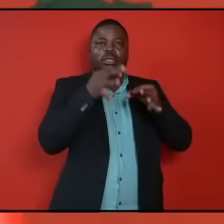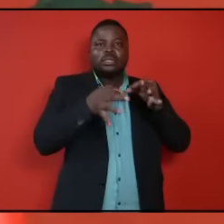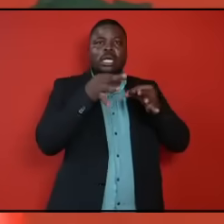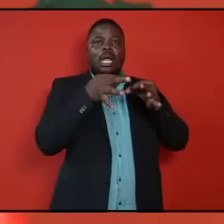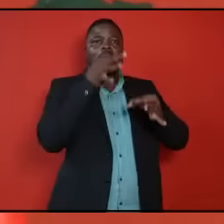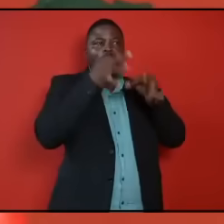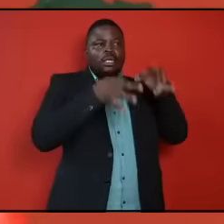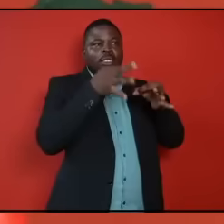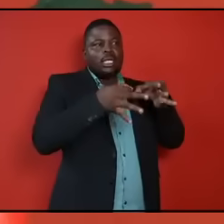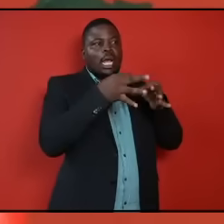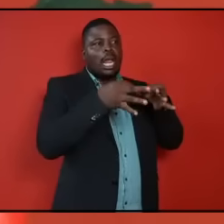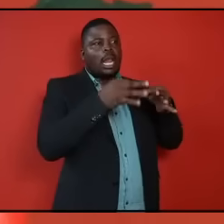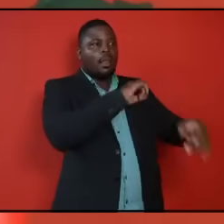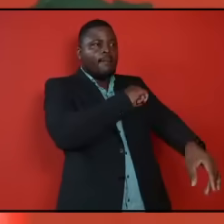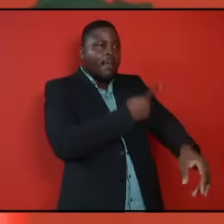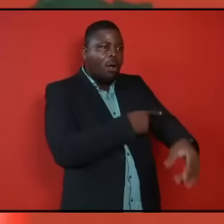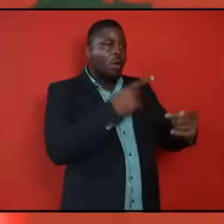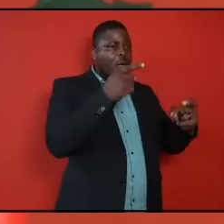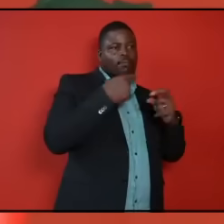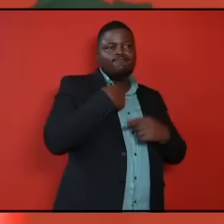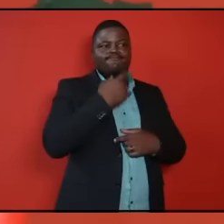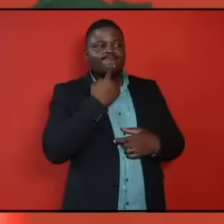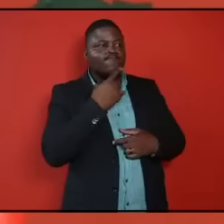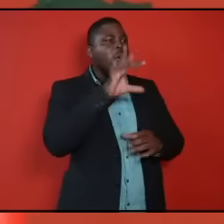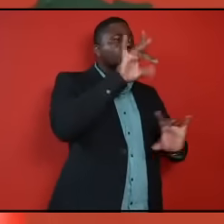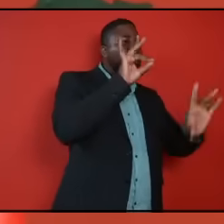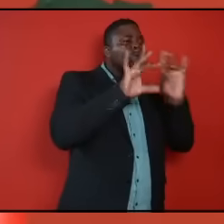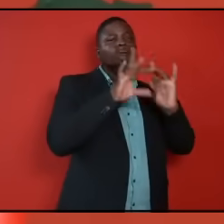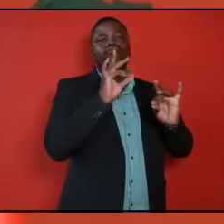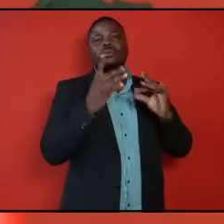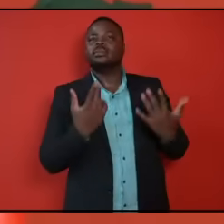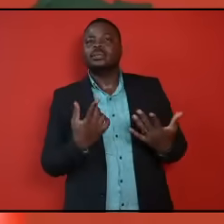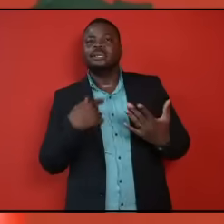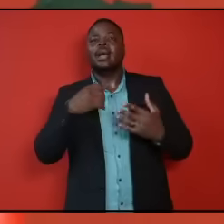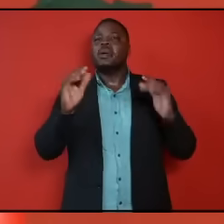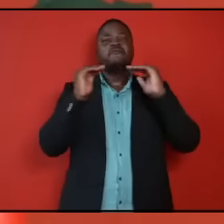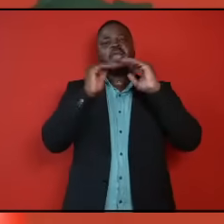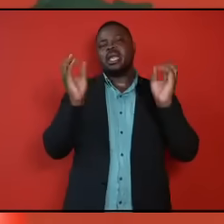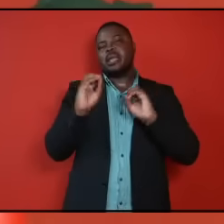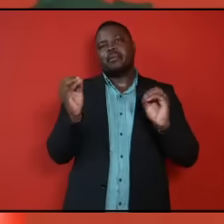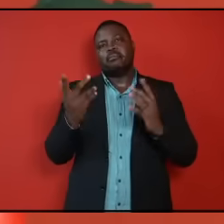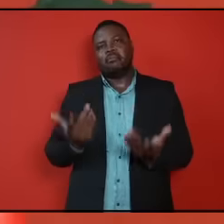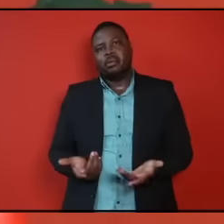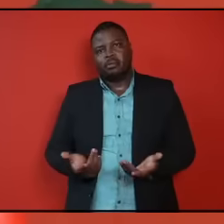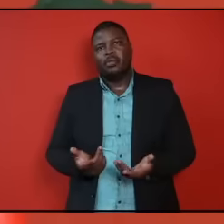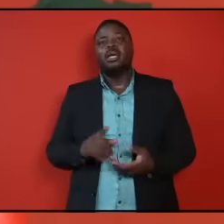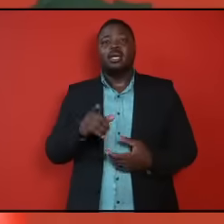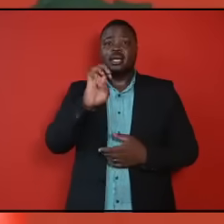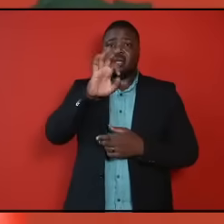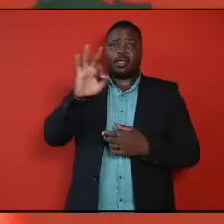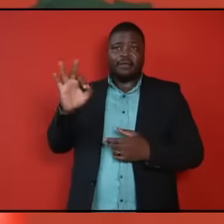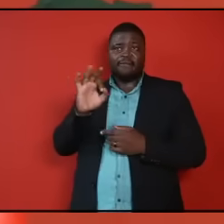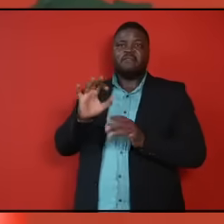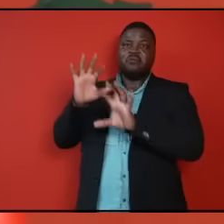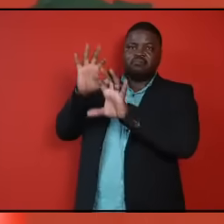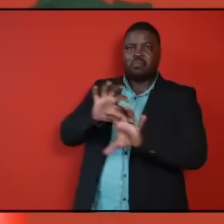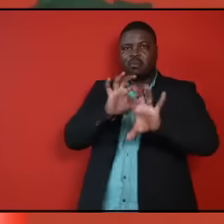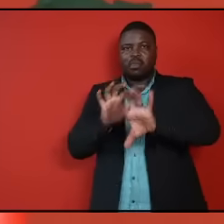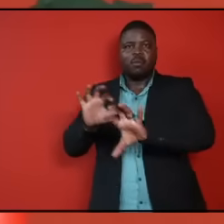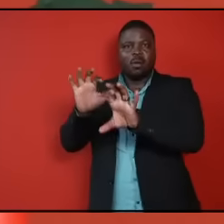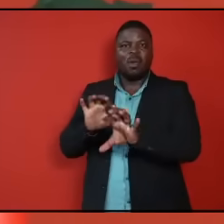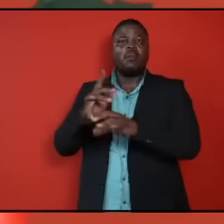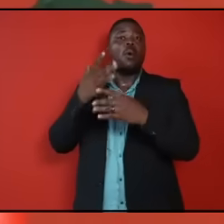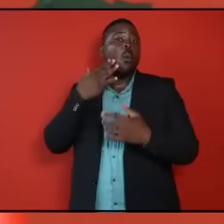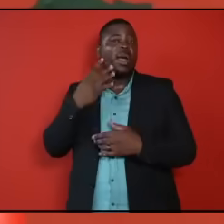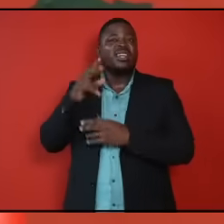is implicated. The EFF delivered a memorandum to the Constitutional Court in November 2025,